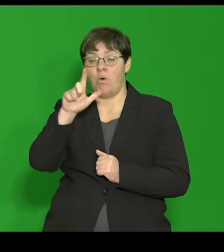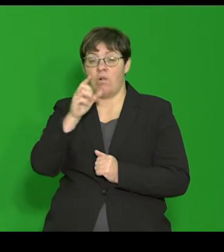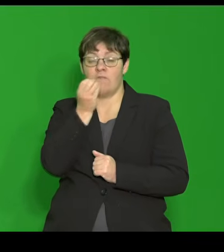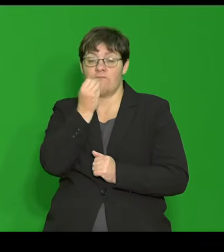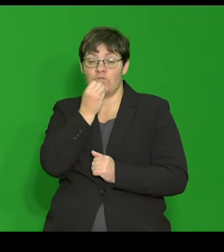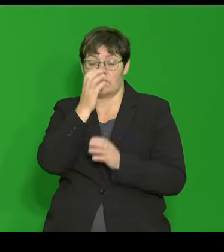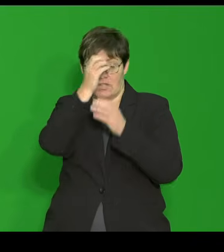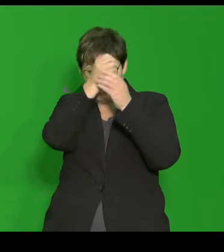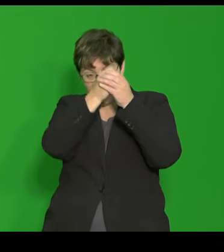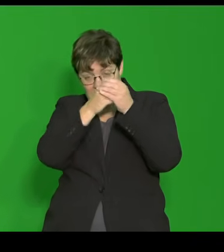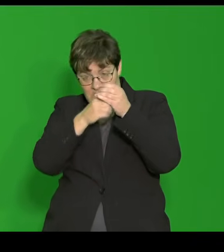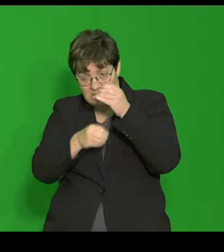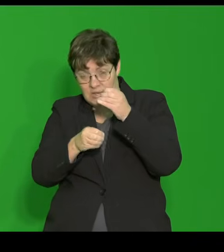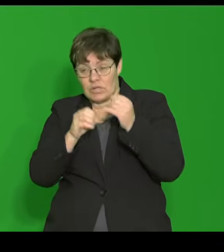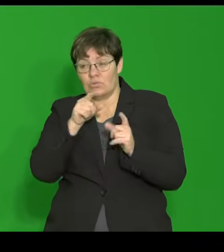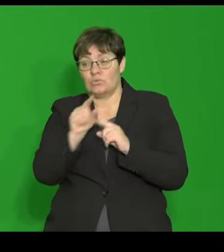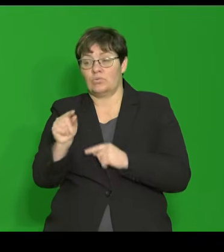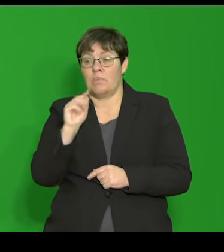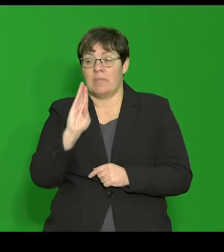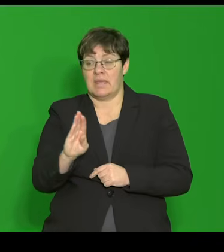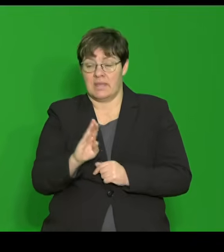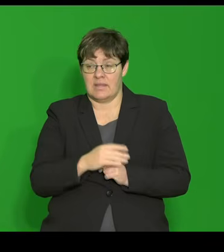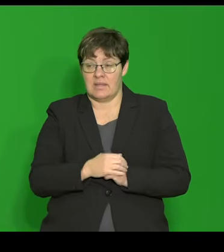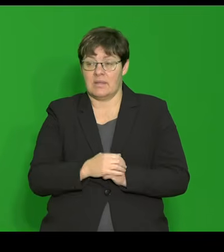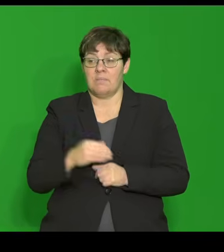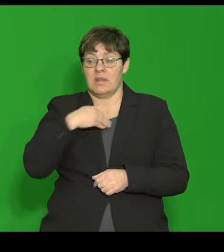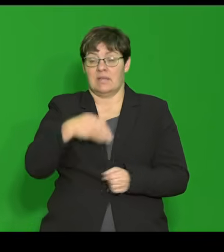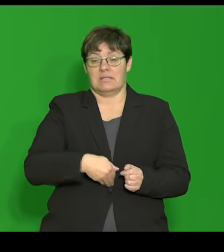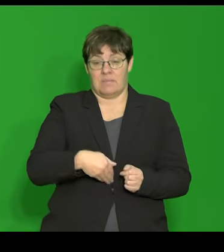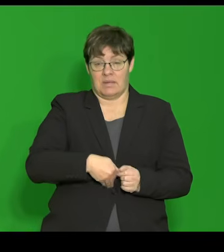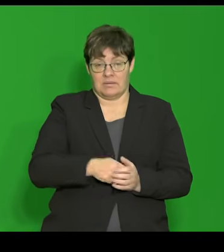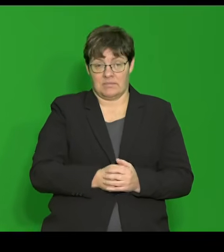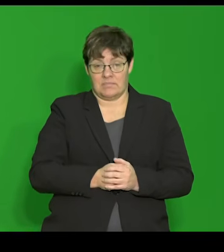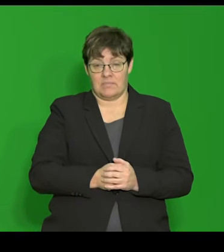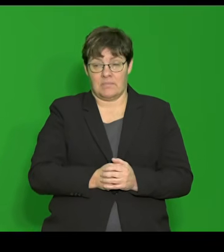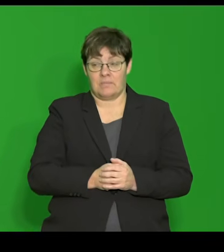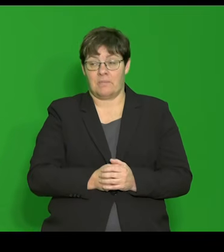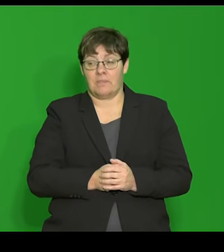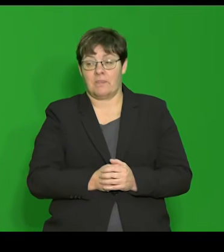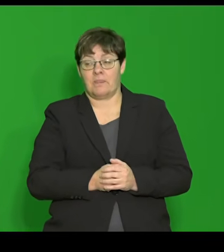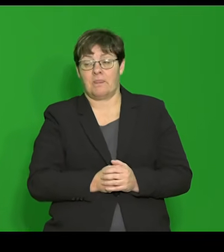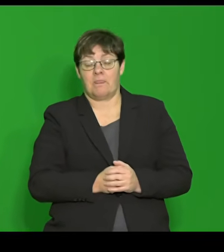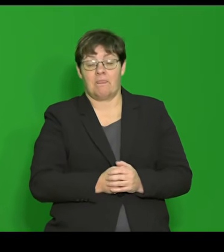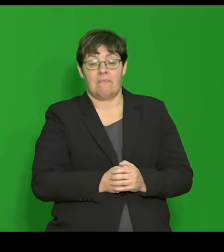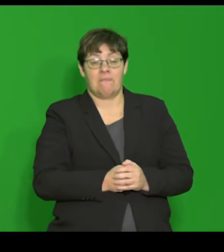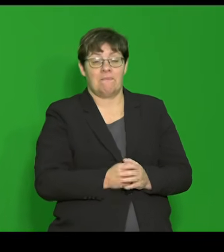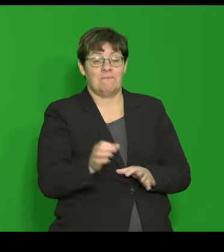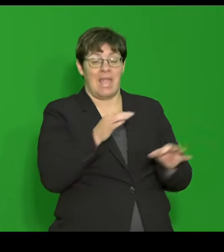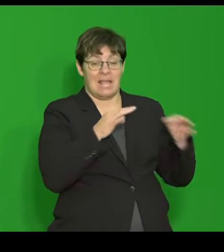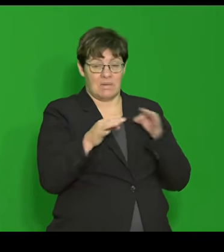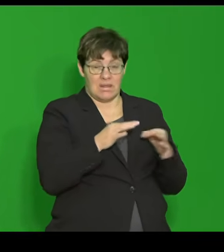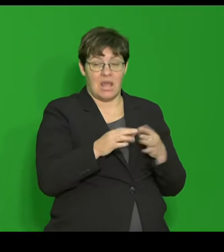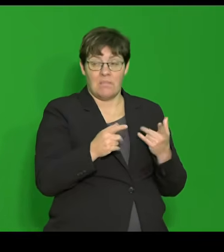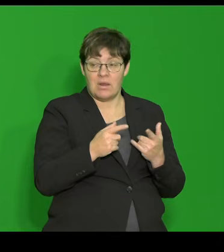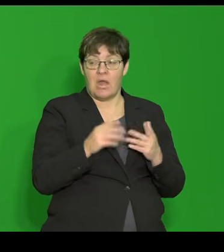the ball of food to move into organ B, which is the stomach. So note, as I'm going through